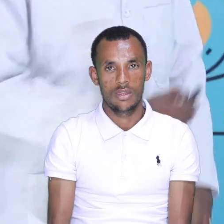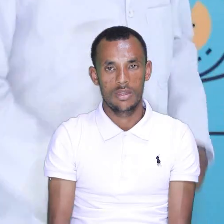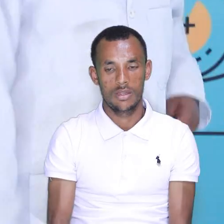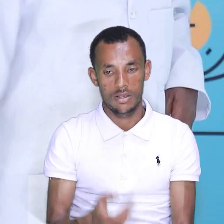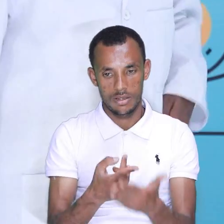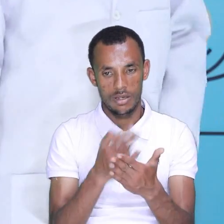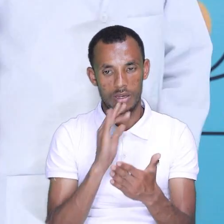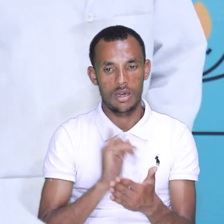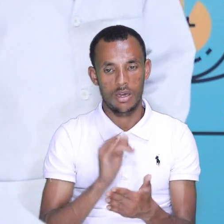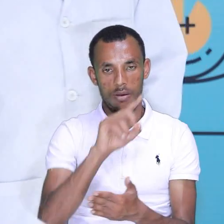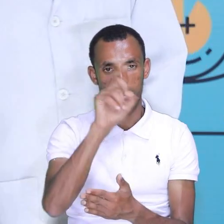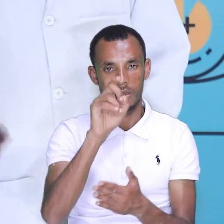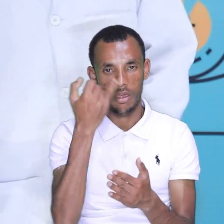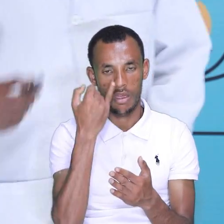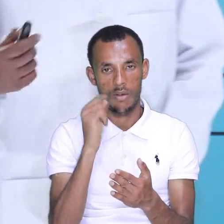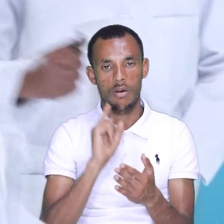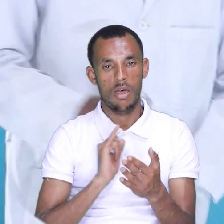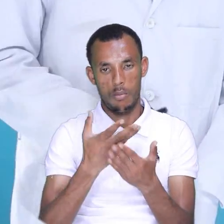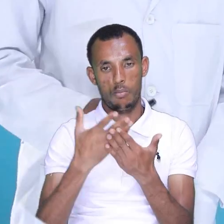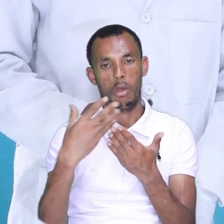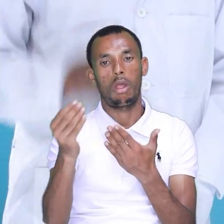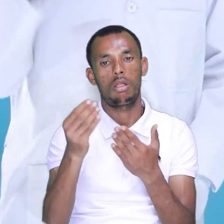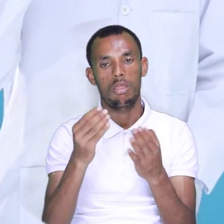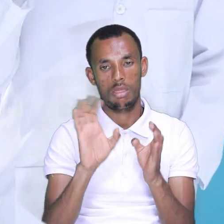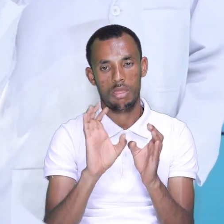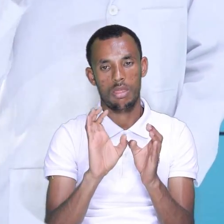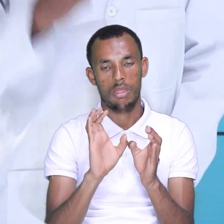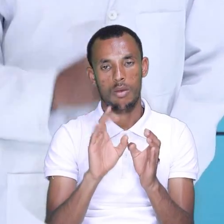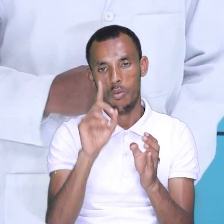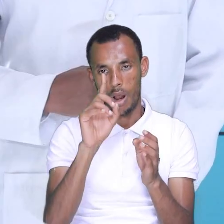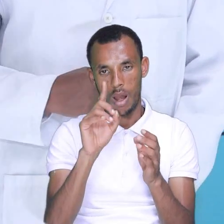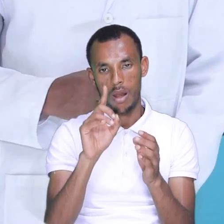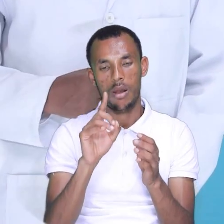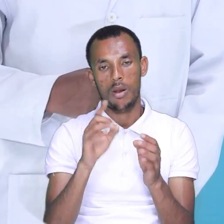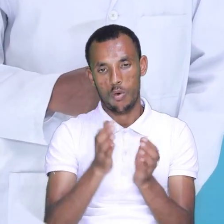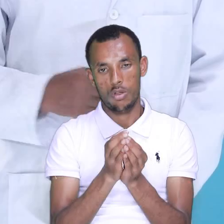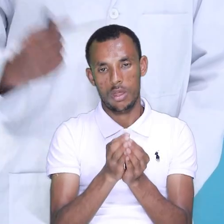Here I am asked, if I buy a ticket, 1 lottery ticket,